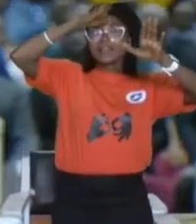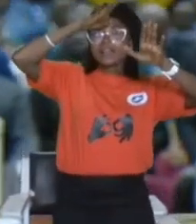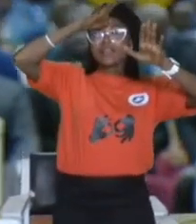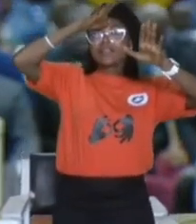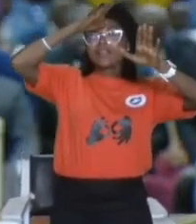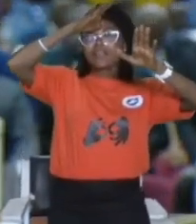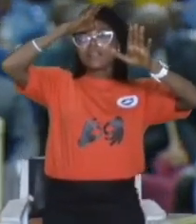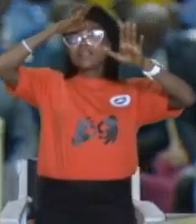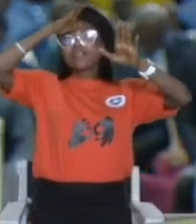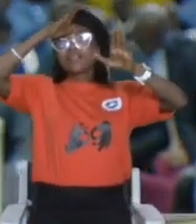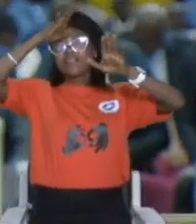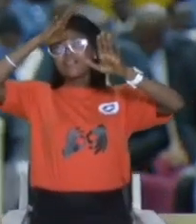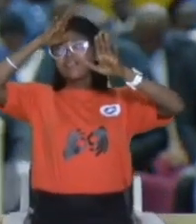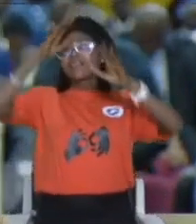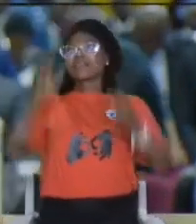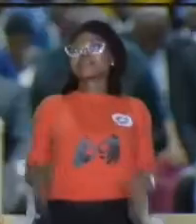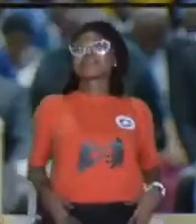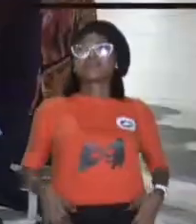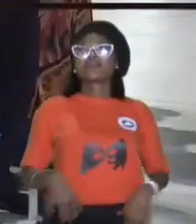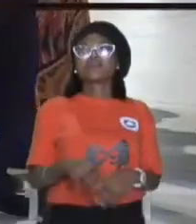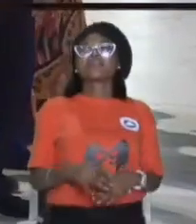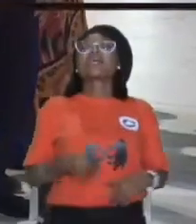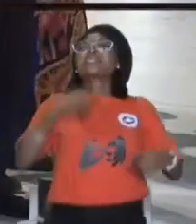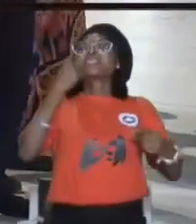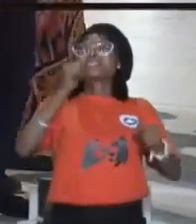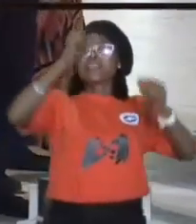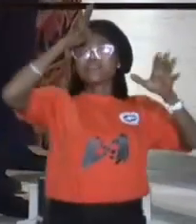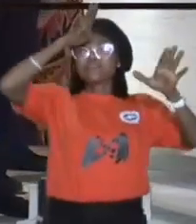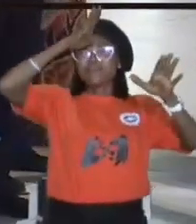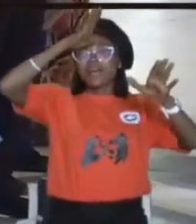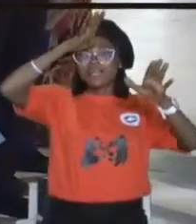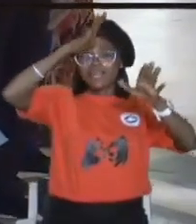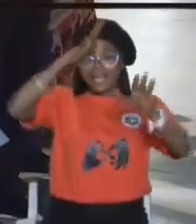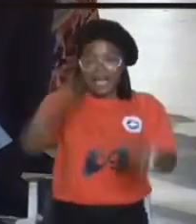Is this how much you can call your father? Come on, say, Father.